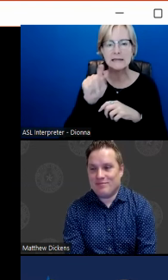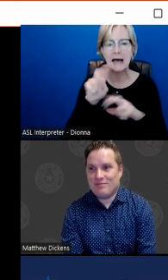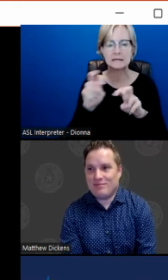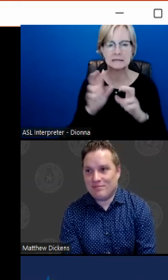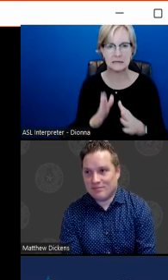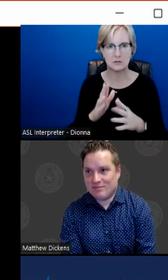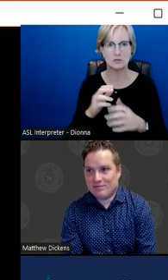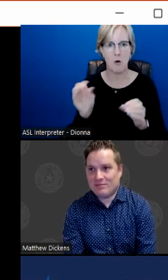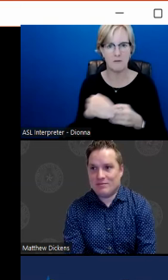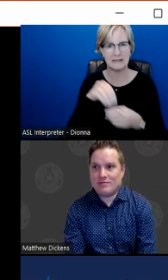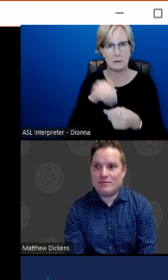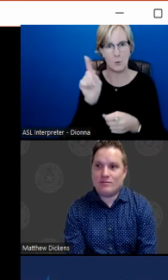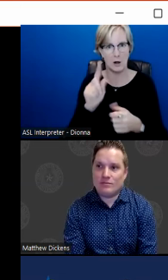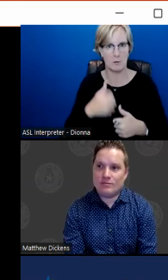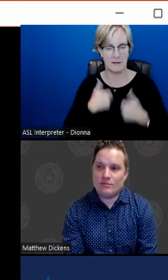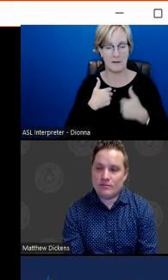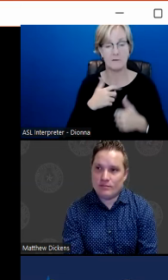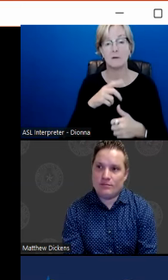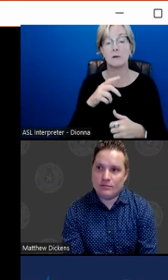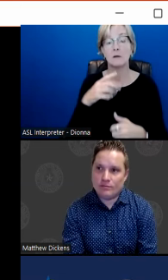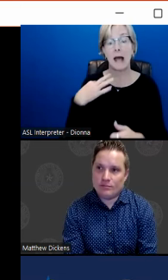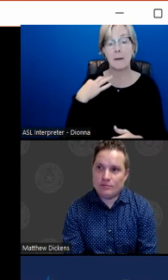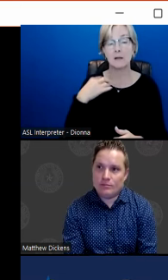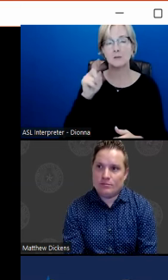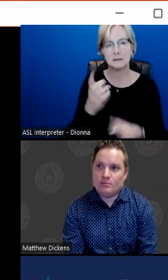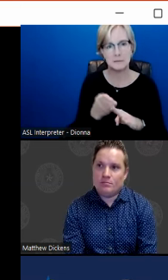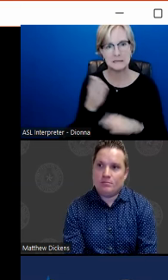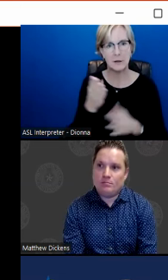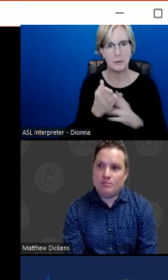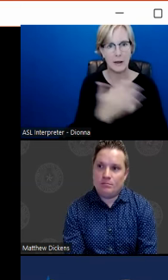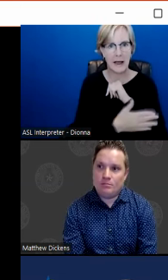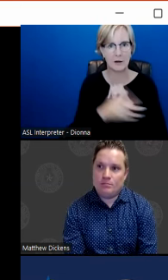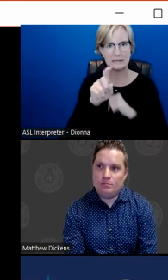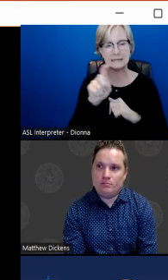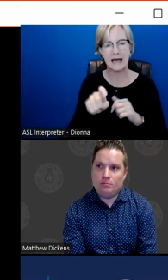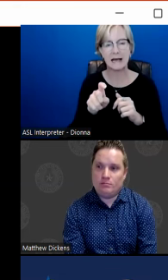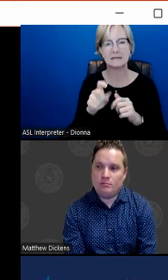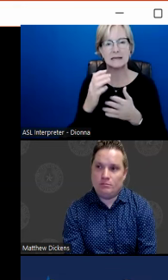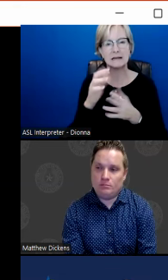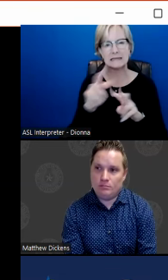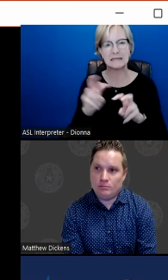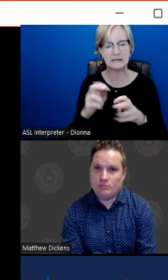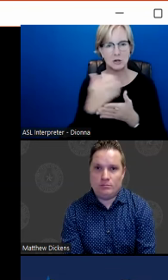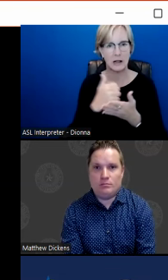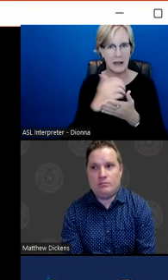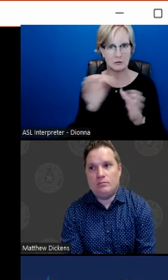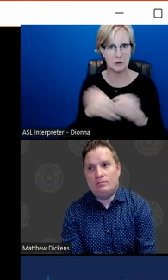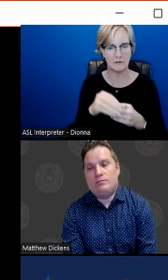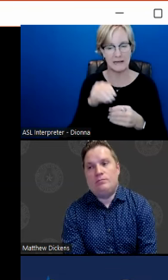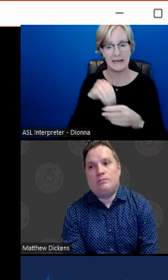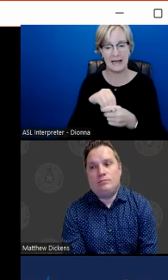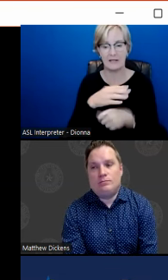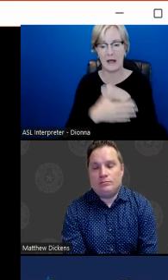resides. Application for disabled parking placards must be submitted through the county tax assessor collector's office in the county in which the